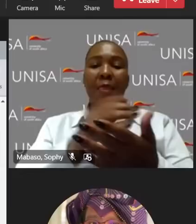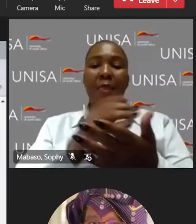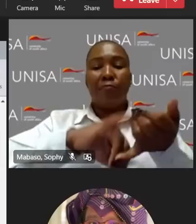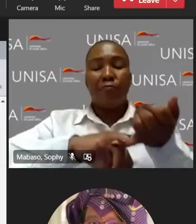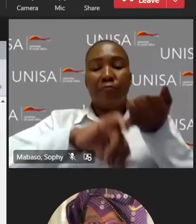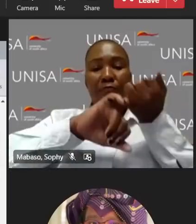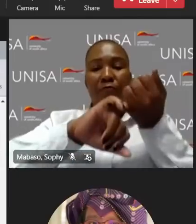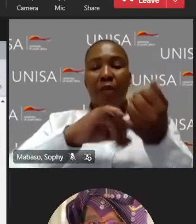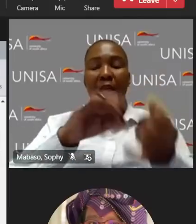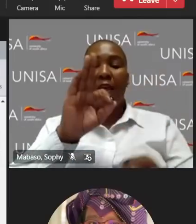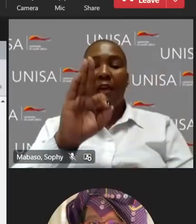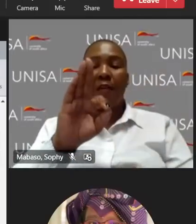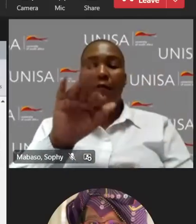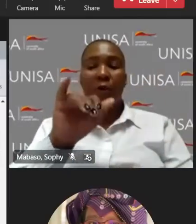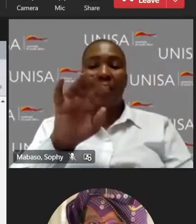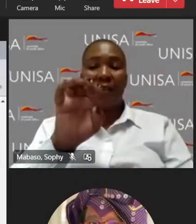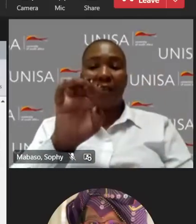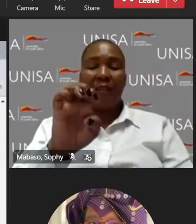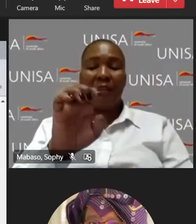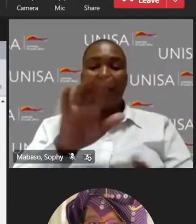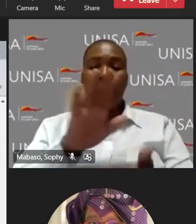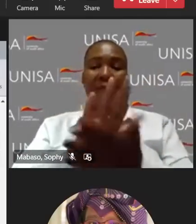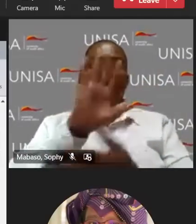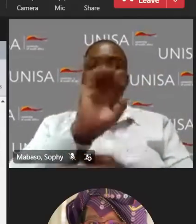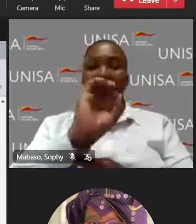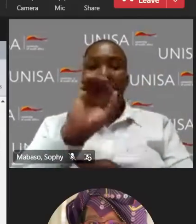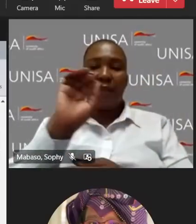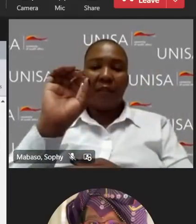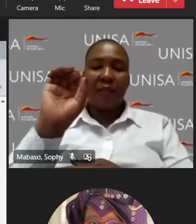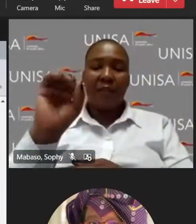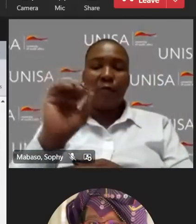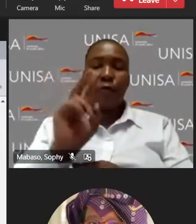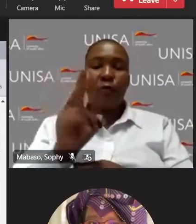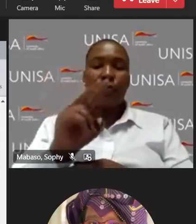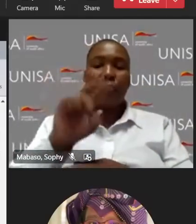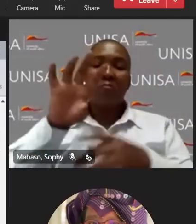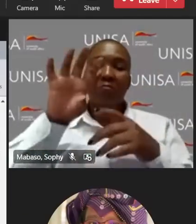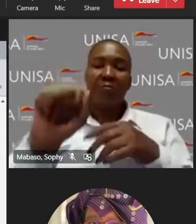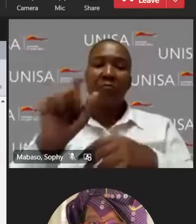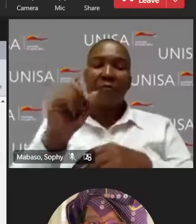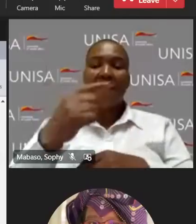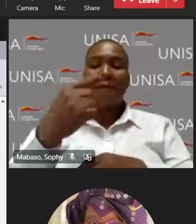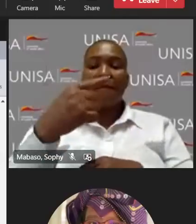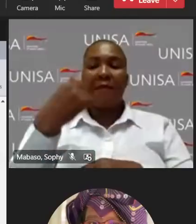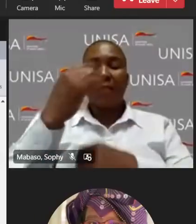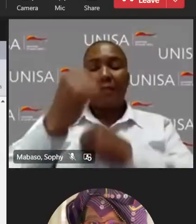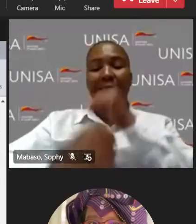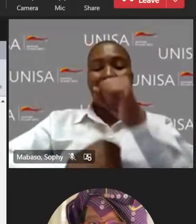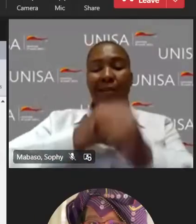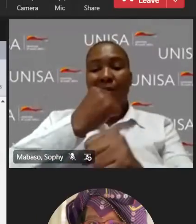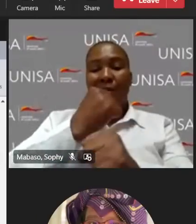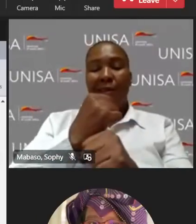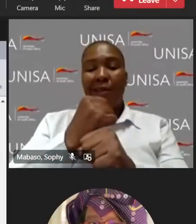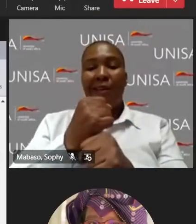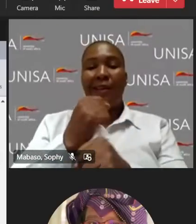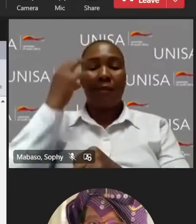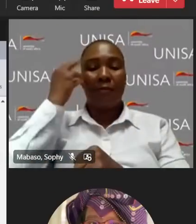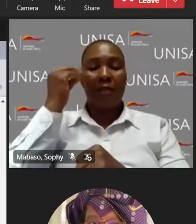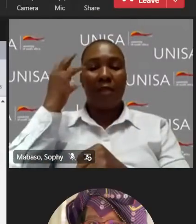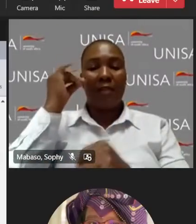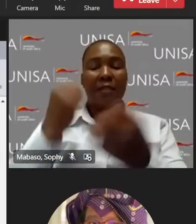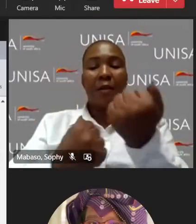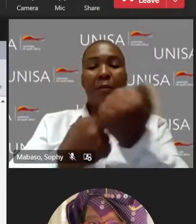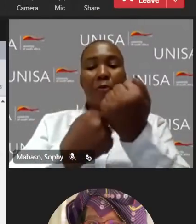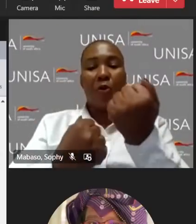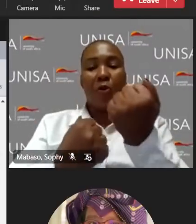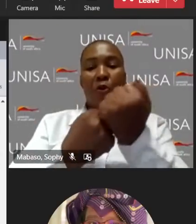FYE 1500. You should also be able to find first year experience support site. And if for any reason